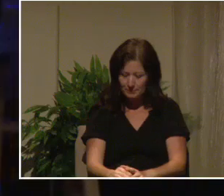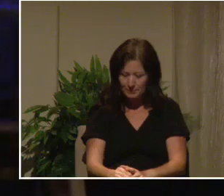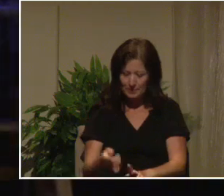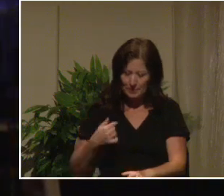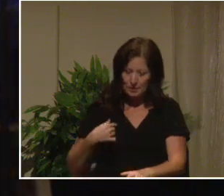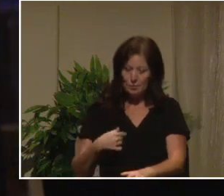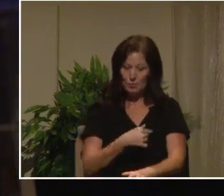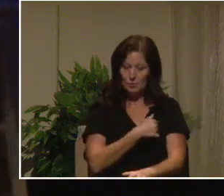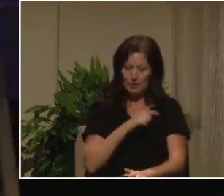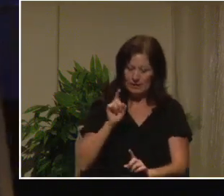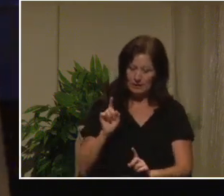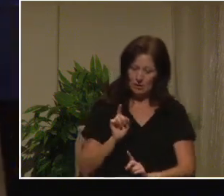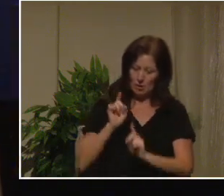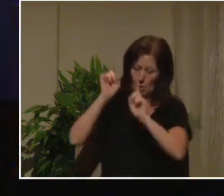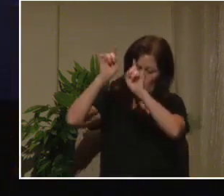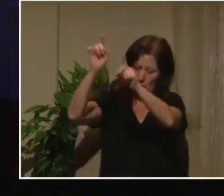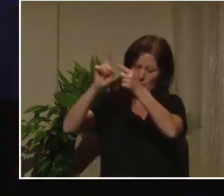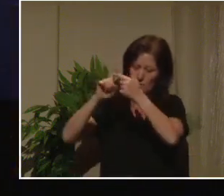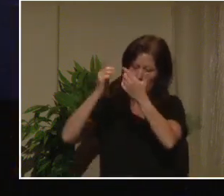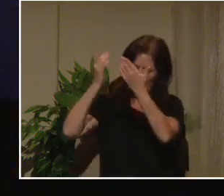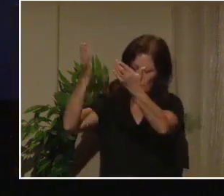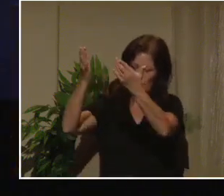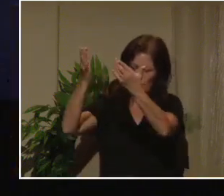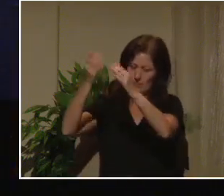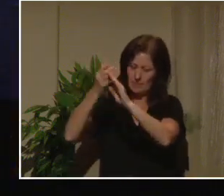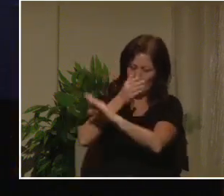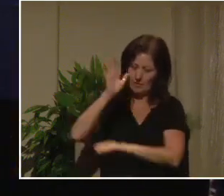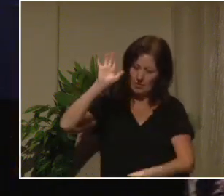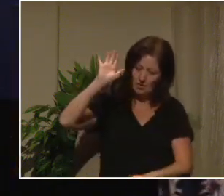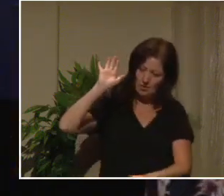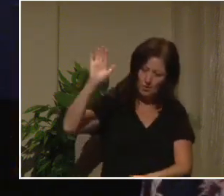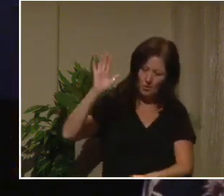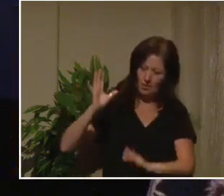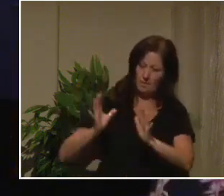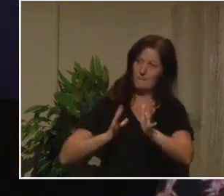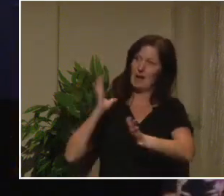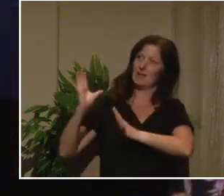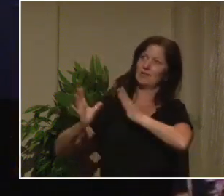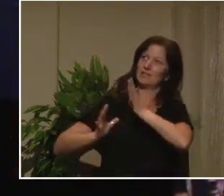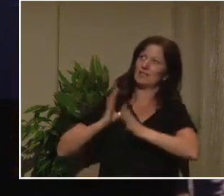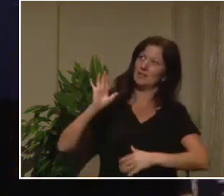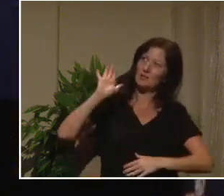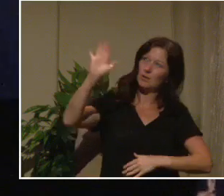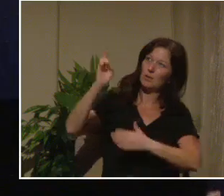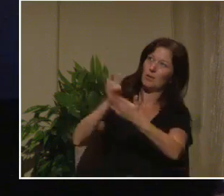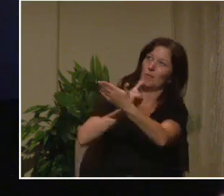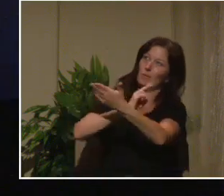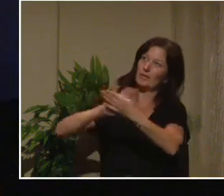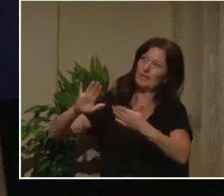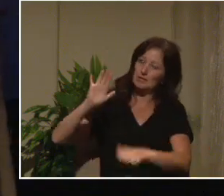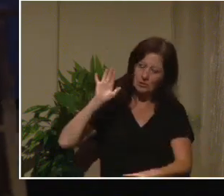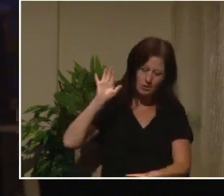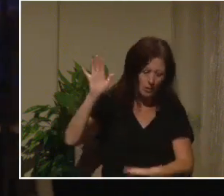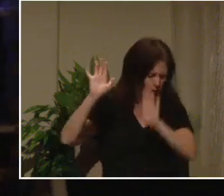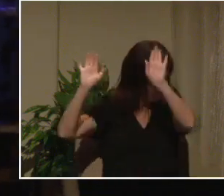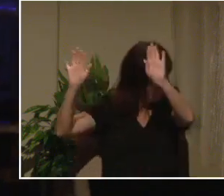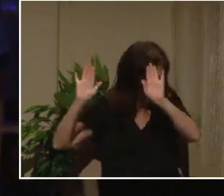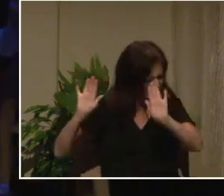come before your majesty, your holiness, your extraordinary being.